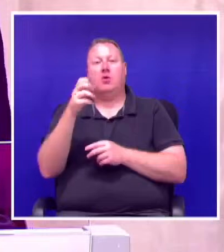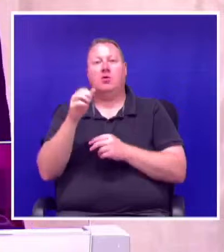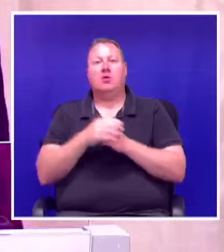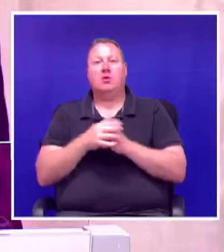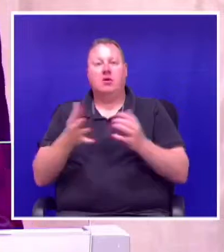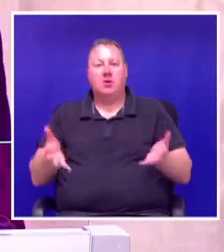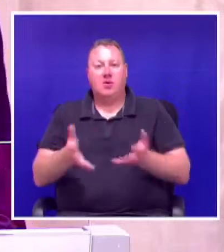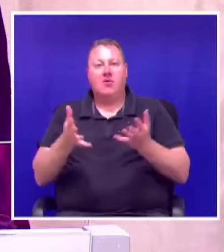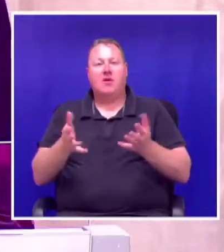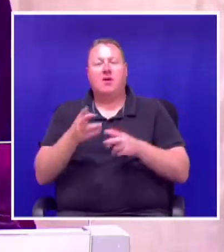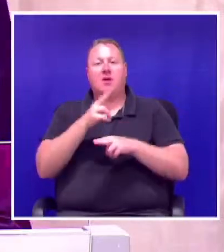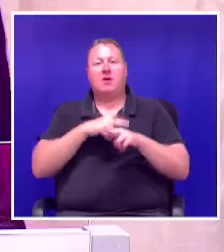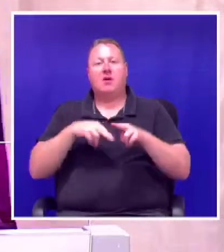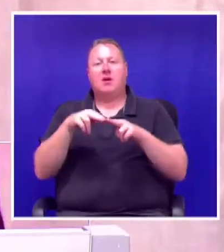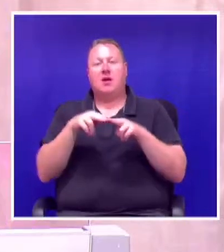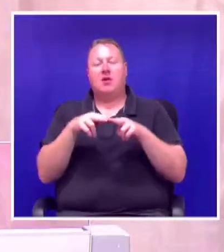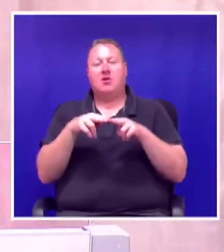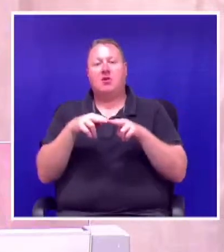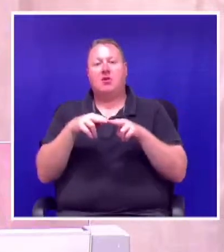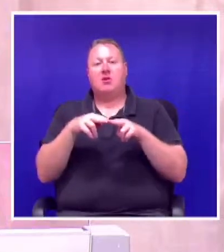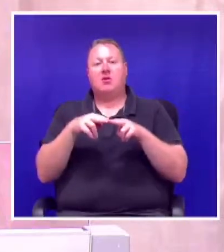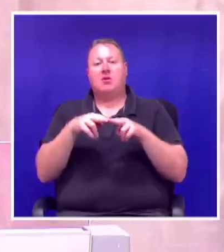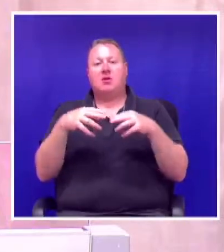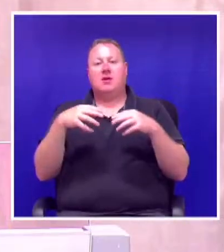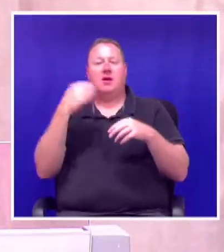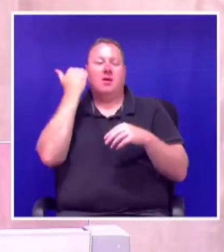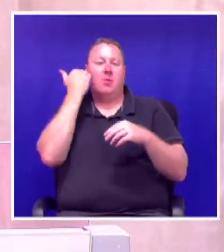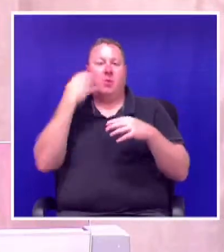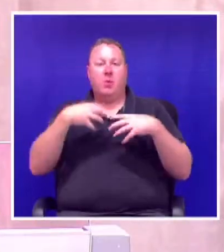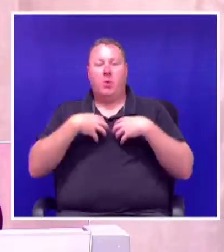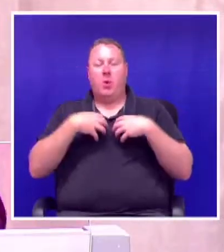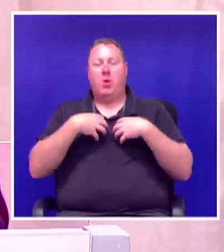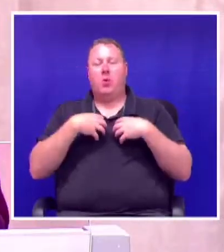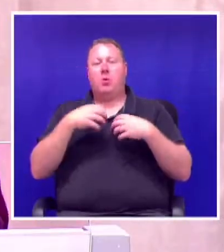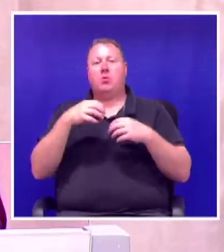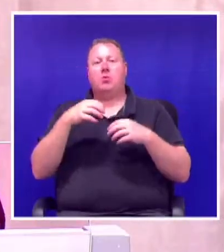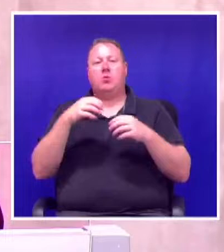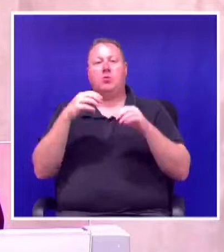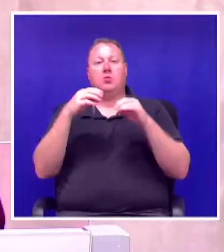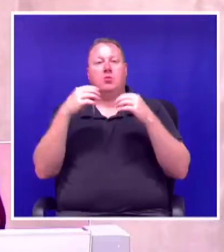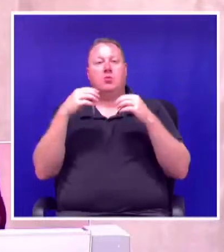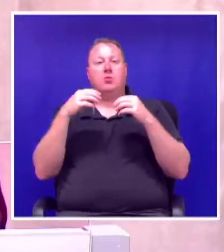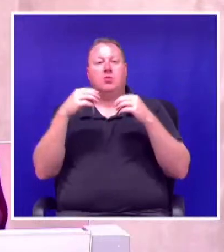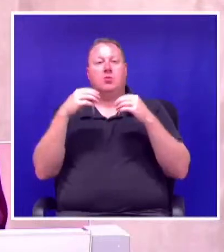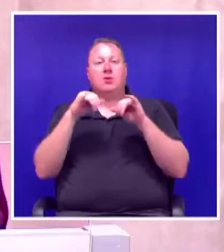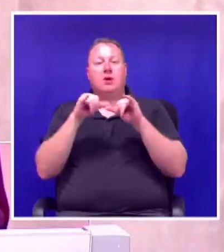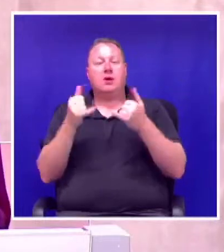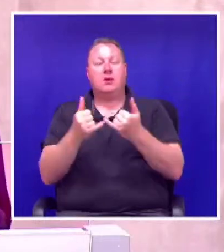National State-Owned Enterprise Bill is appreciated.